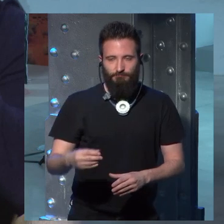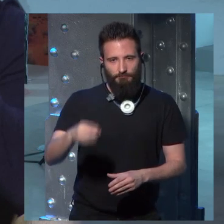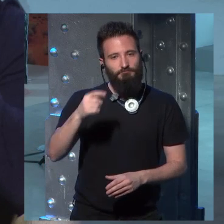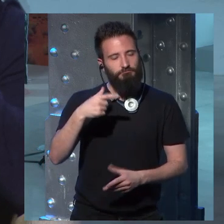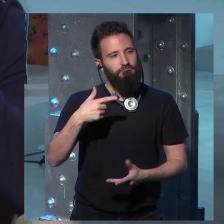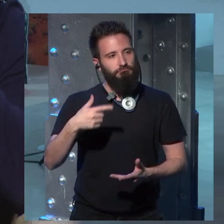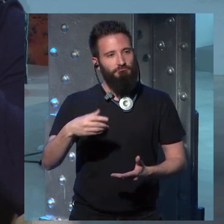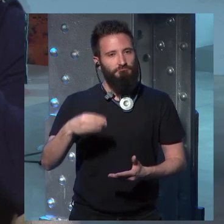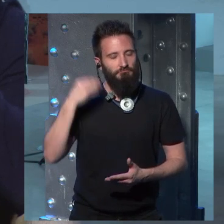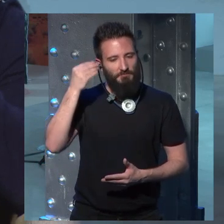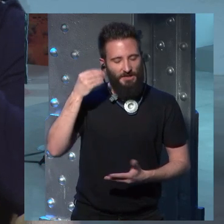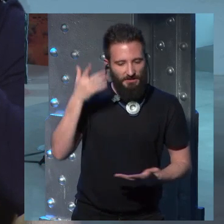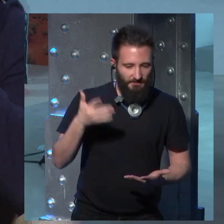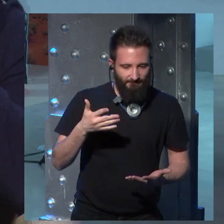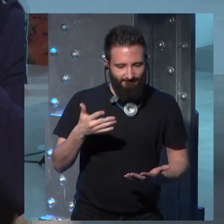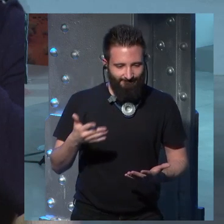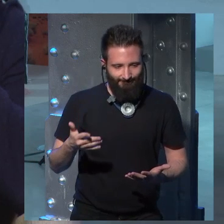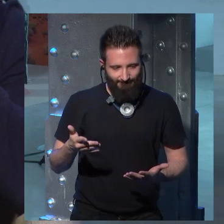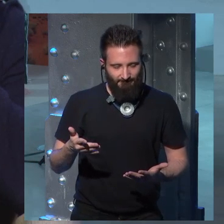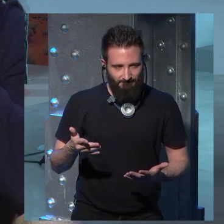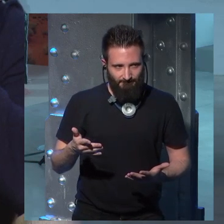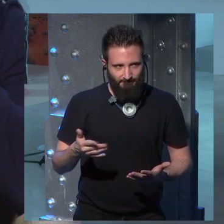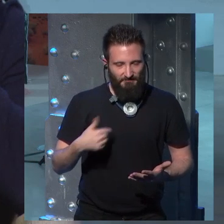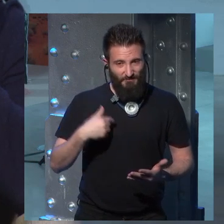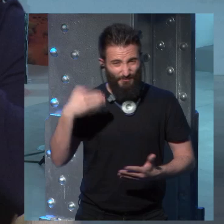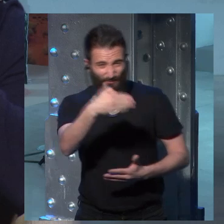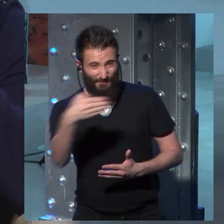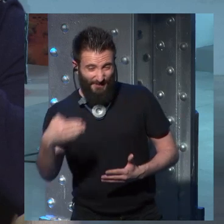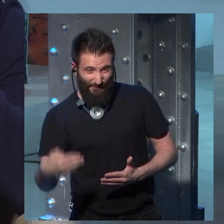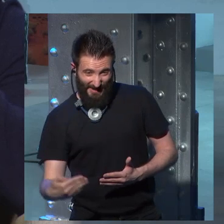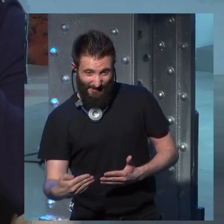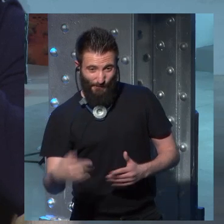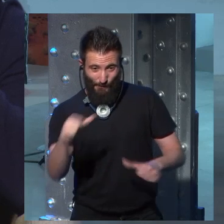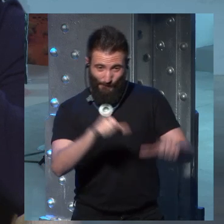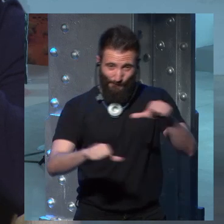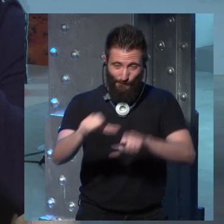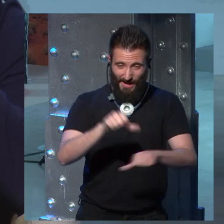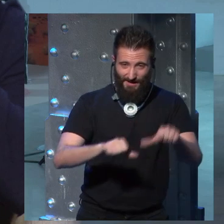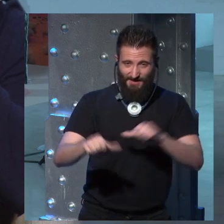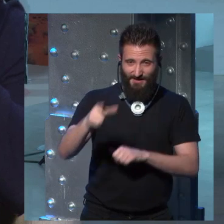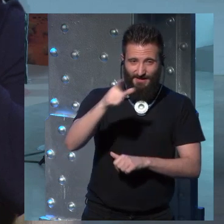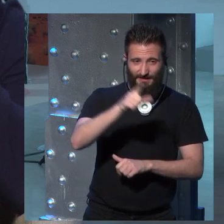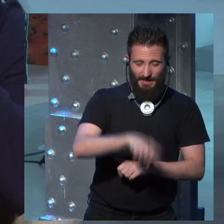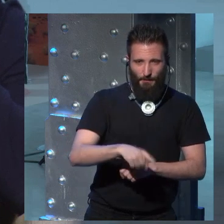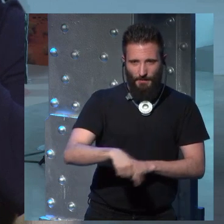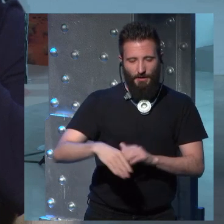an overall sense of the arc, and I believe the same thing is true on our show.